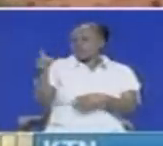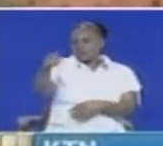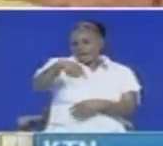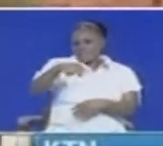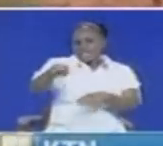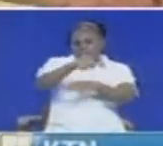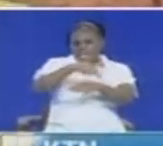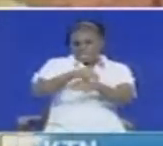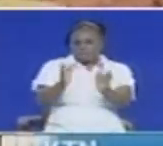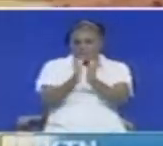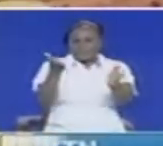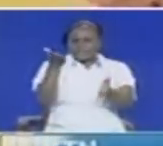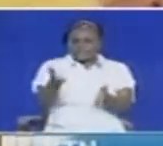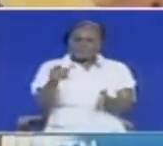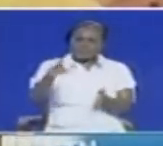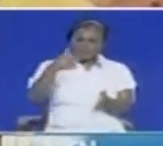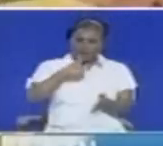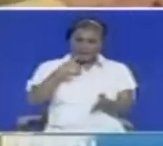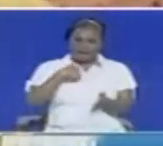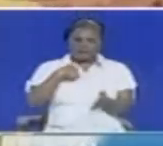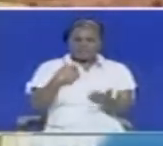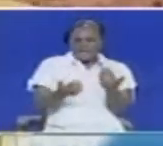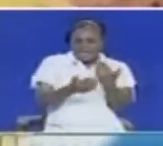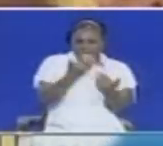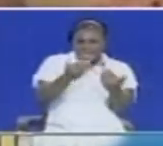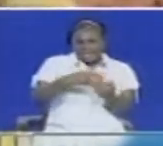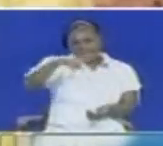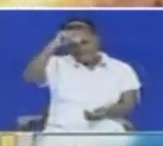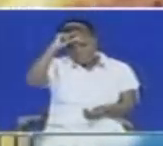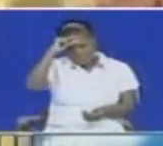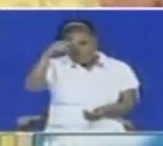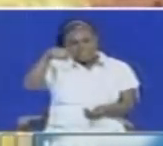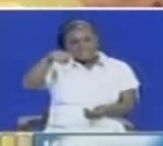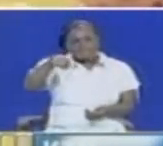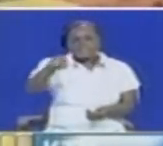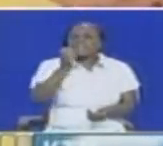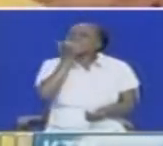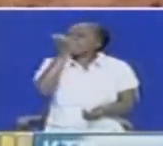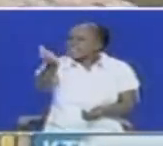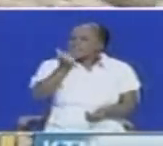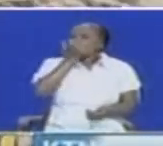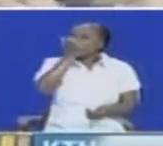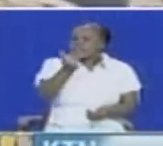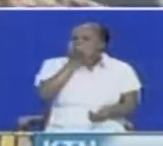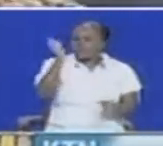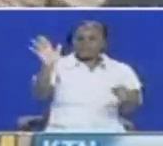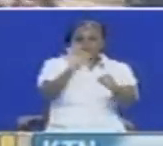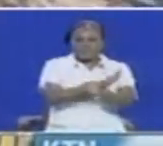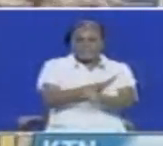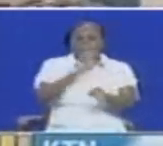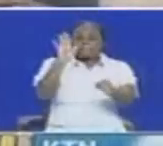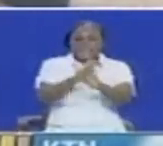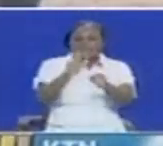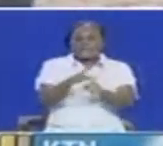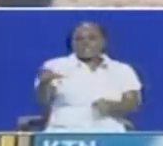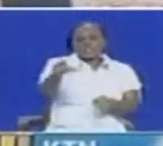ambao sisi ndio ambao tunakuza hiyo serikali. Imetuacha kabisa kabisa. Most of the locals had long